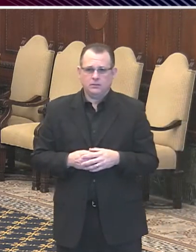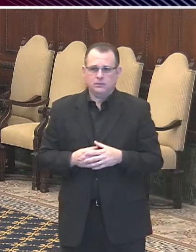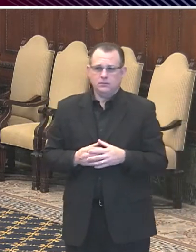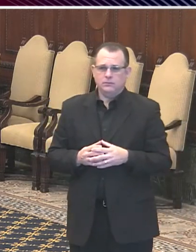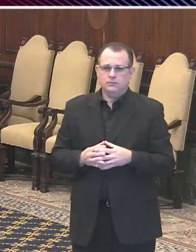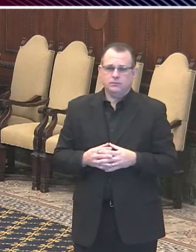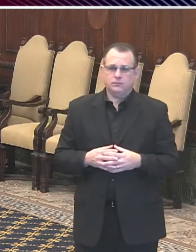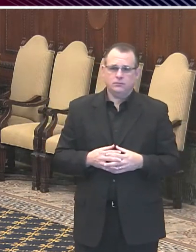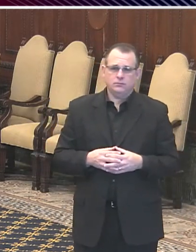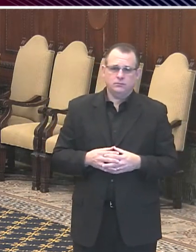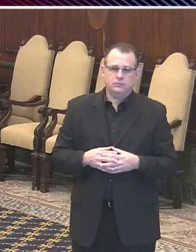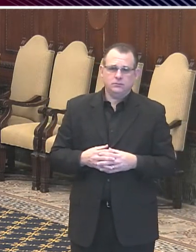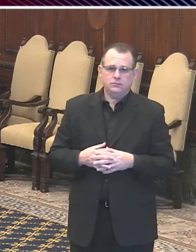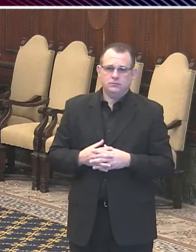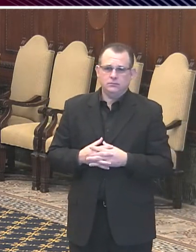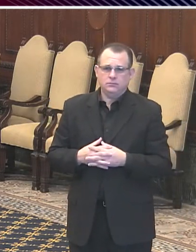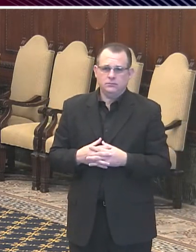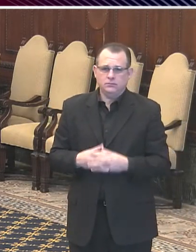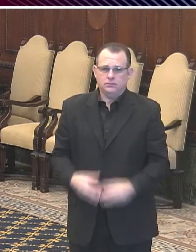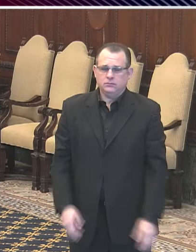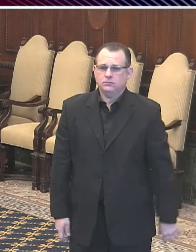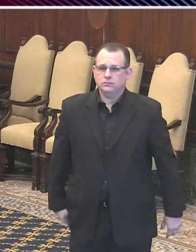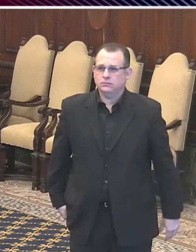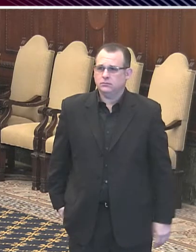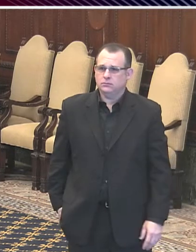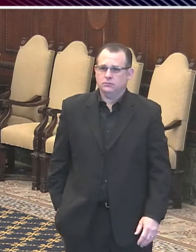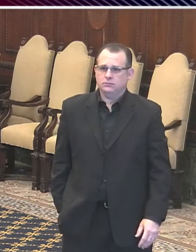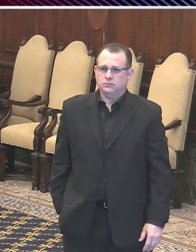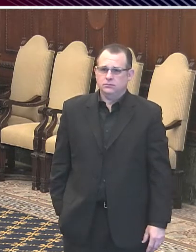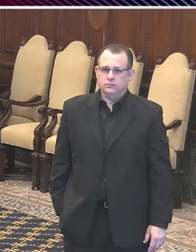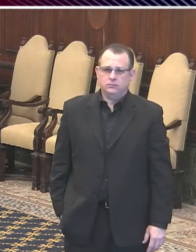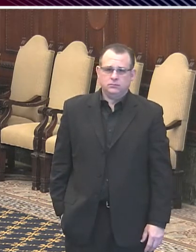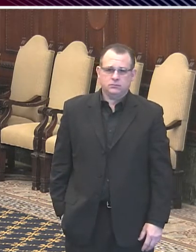Unmute now. Hey, can you hear me? Yes.